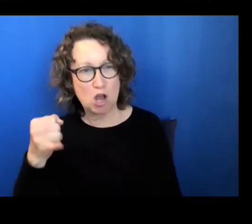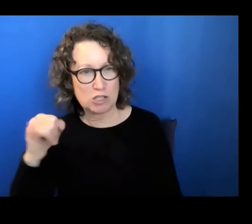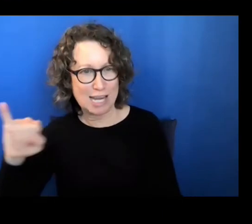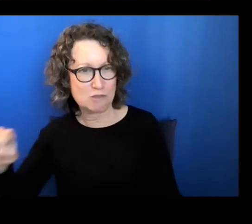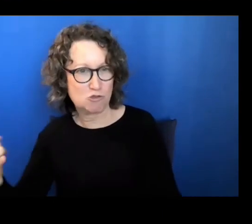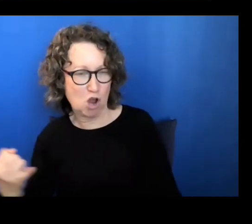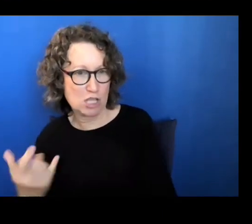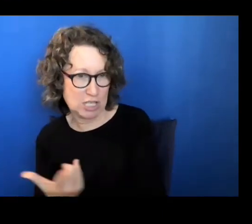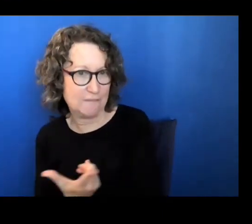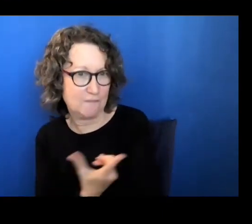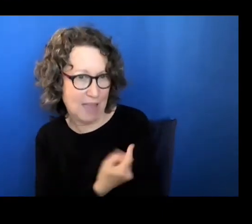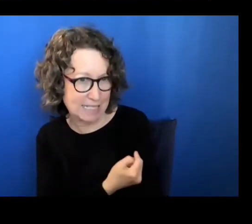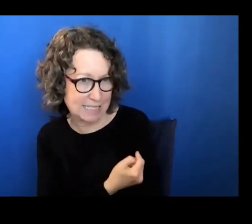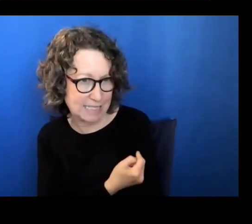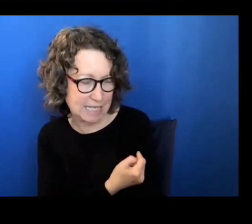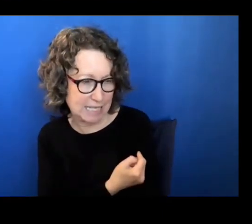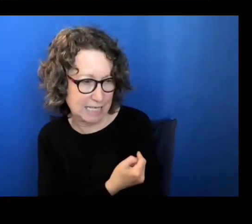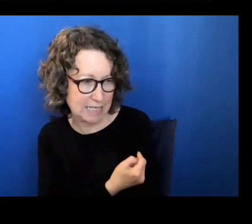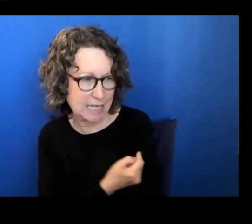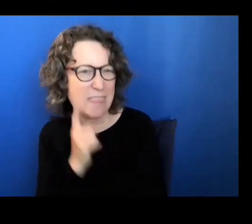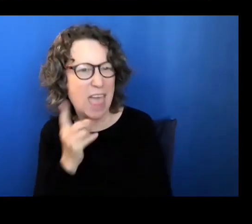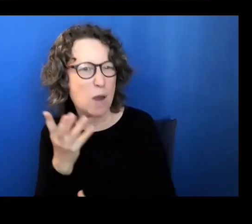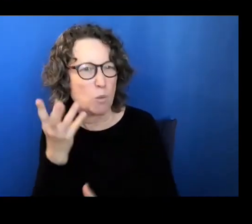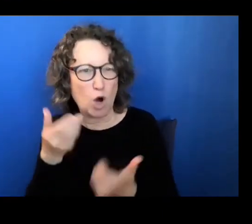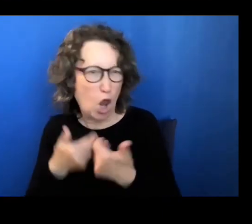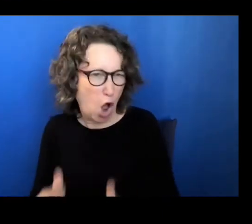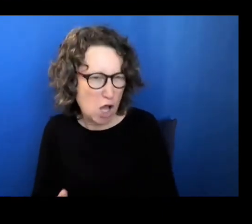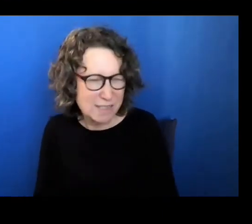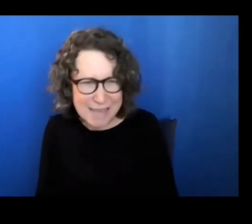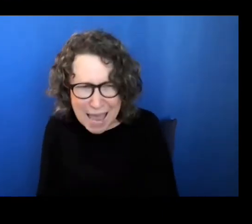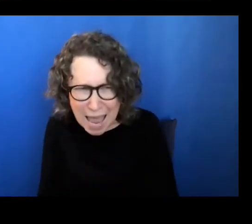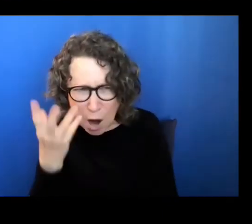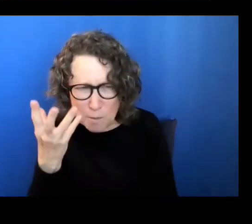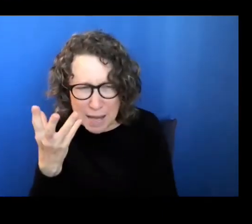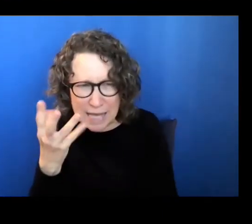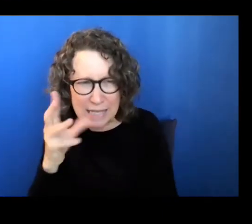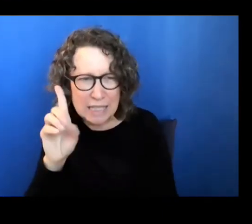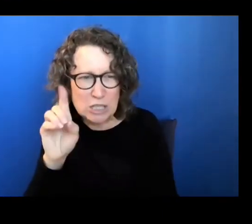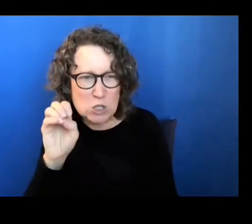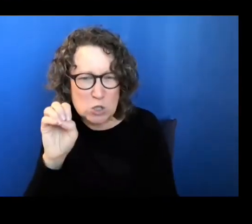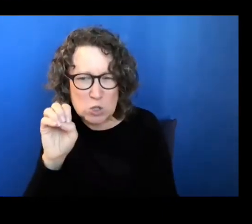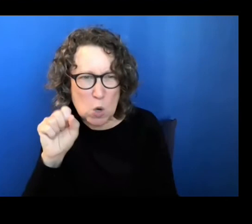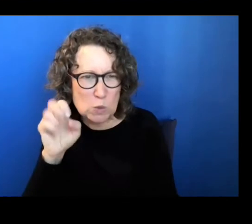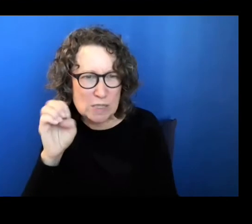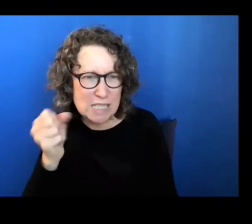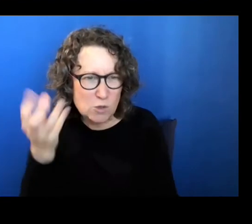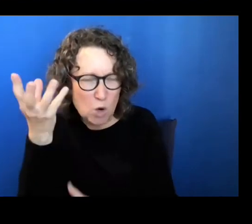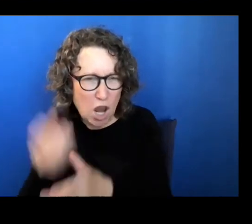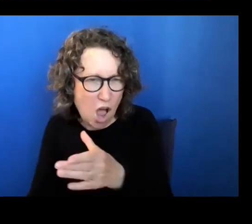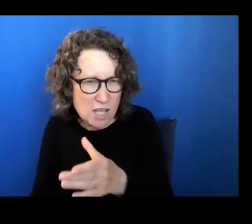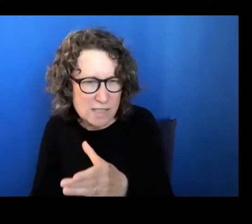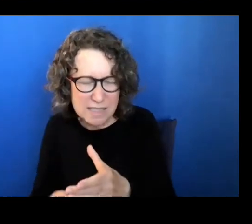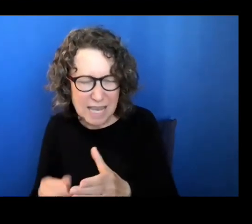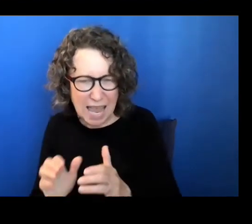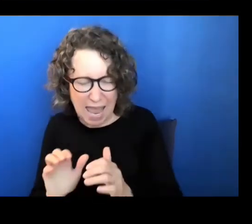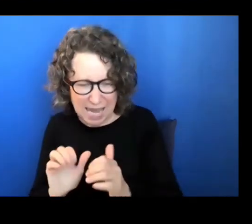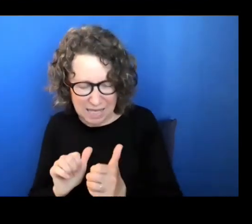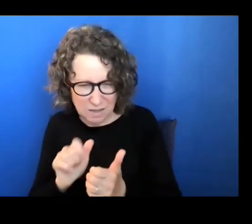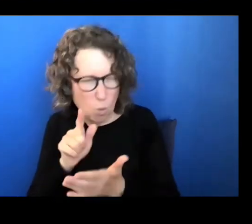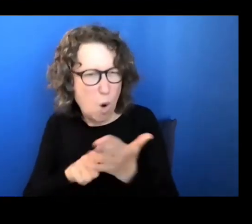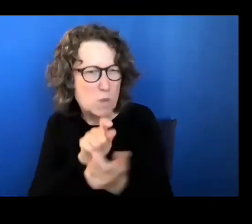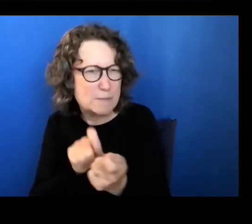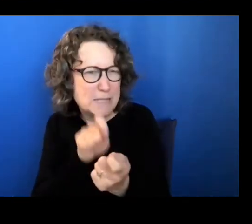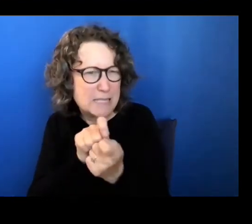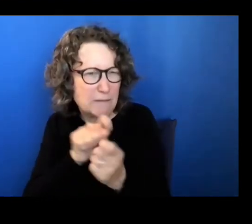Johnson vaccines that were lost. Do you know how many doses were lost and how was the specific